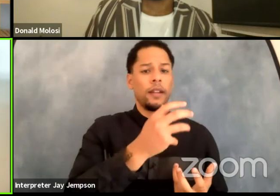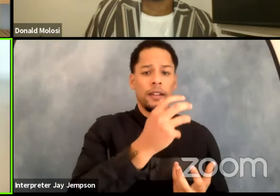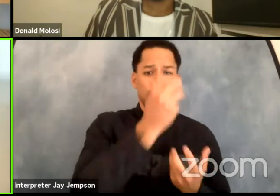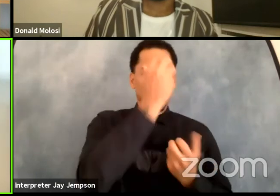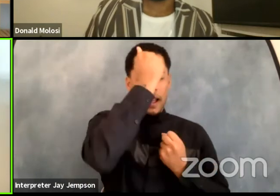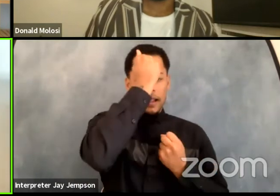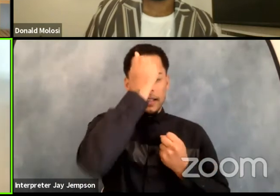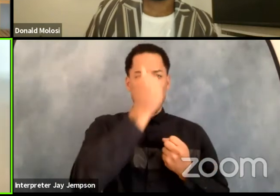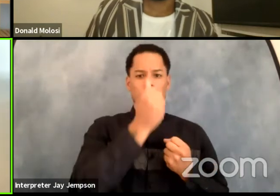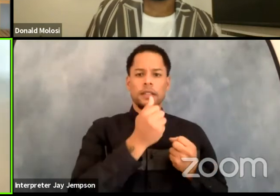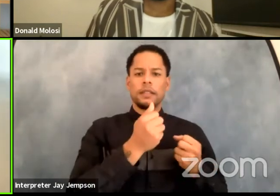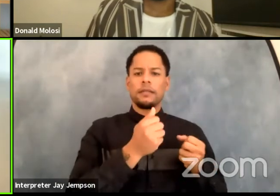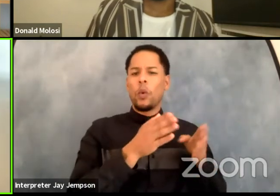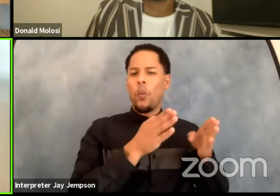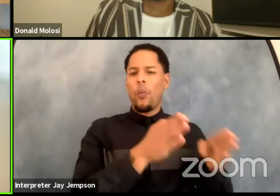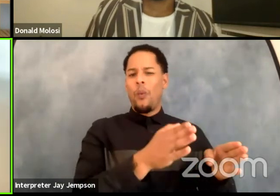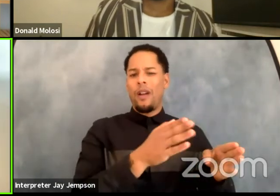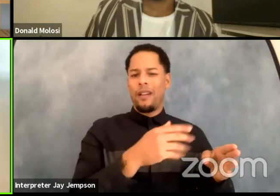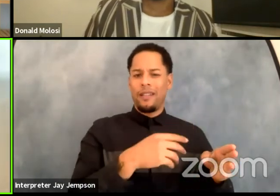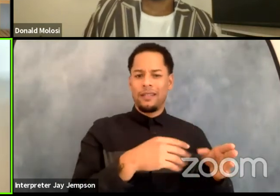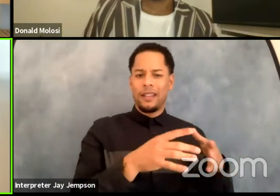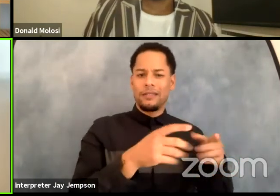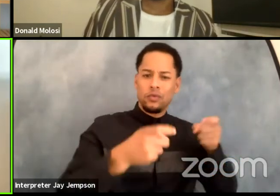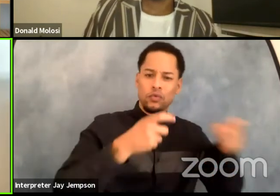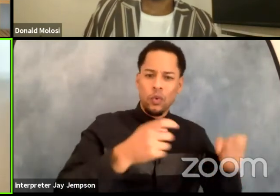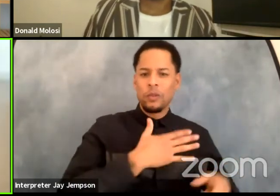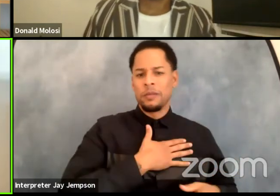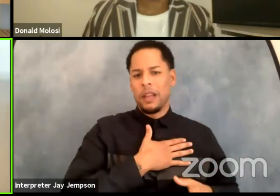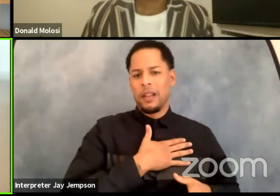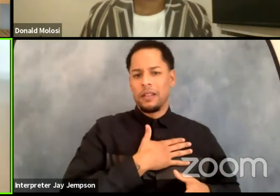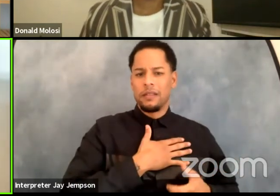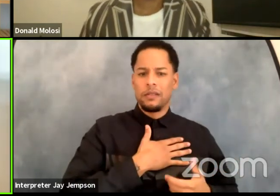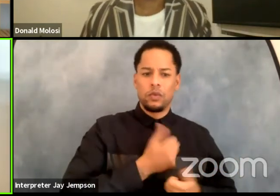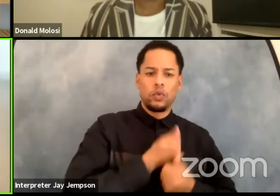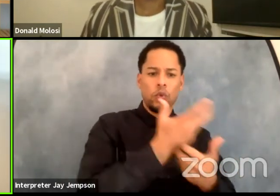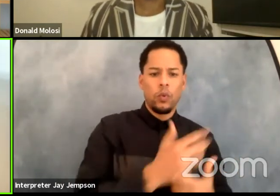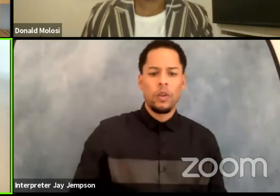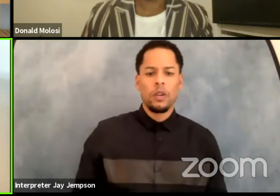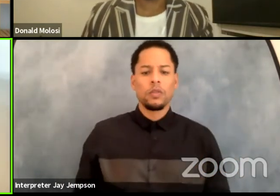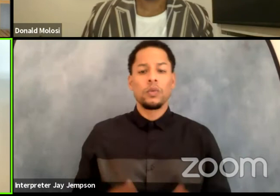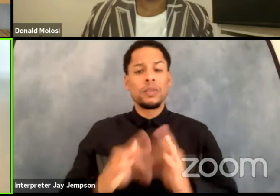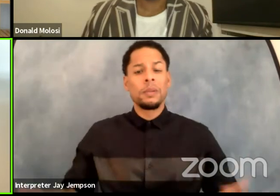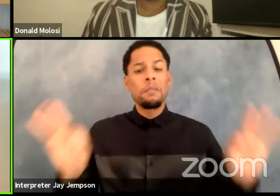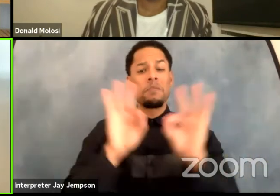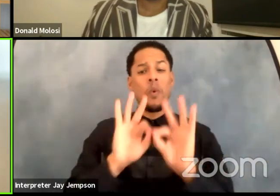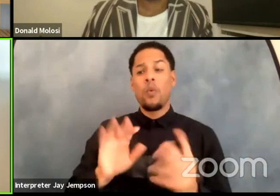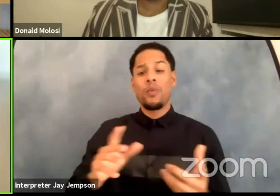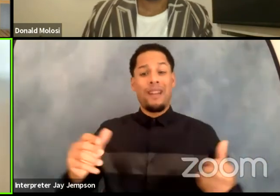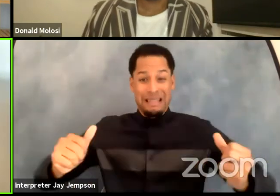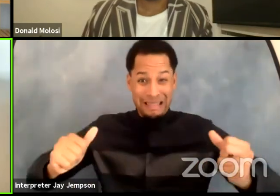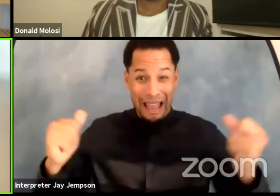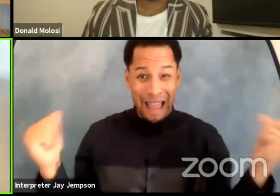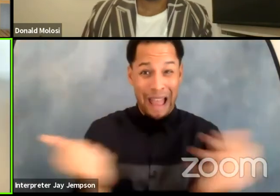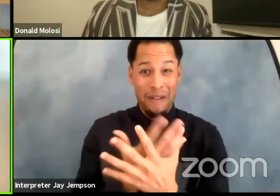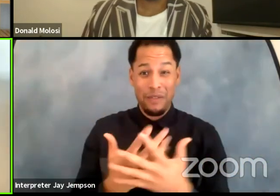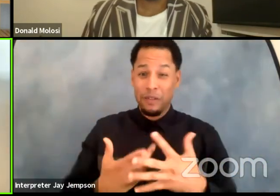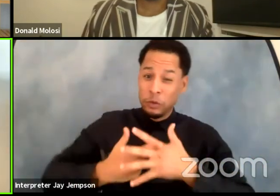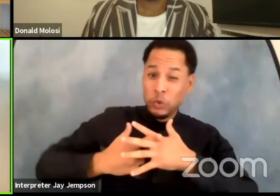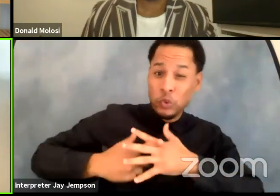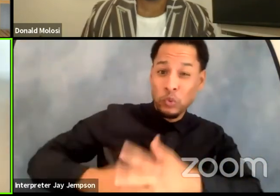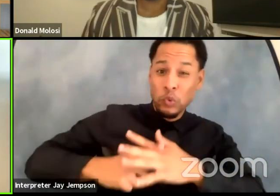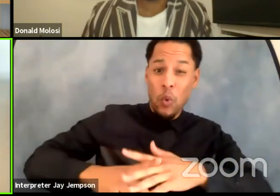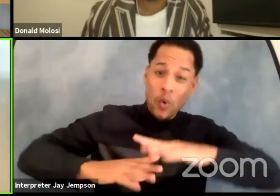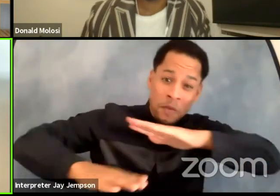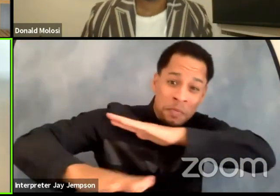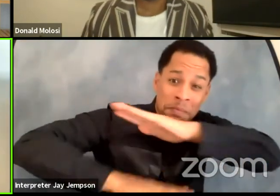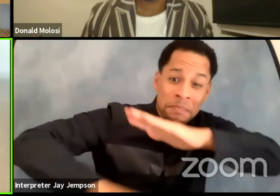I'm repeating what has been sold, that it starts with everything. It's what I'm being taught at school. If it's